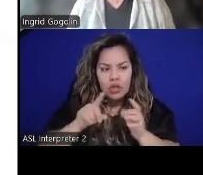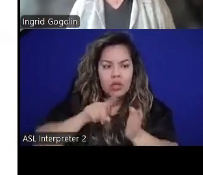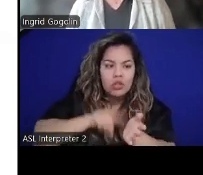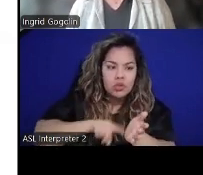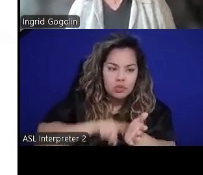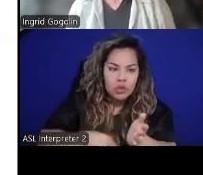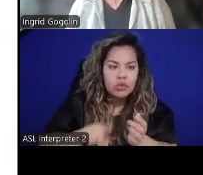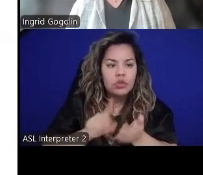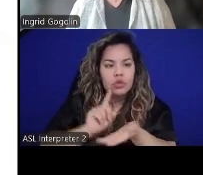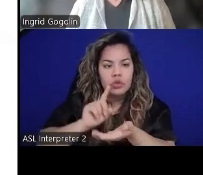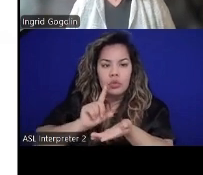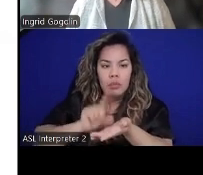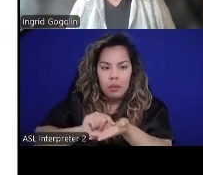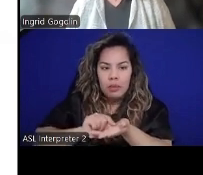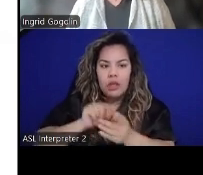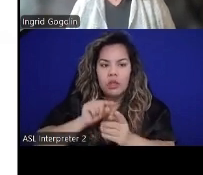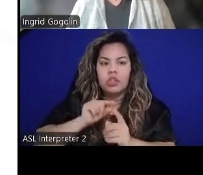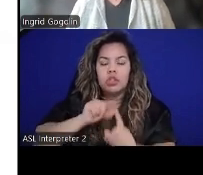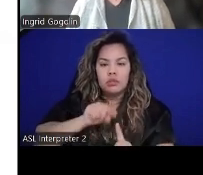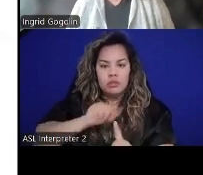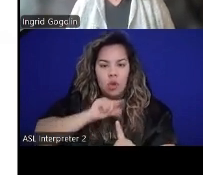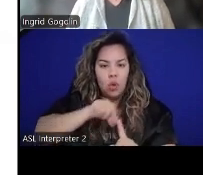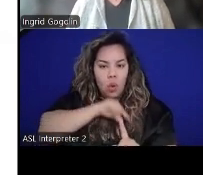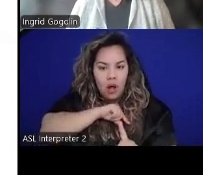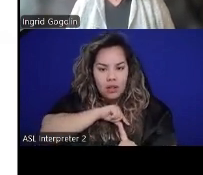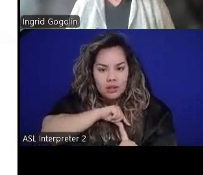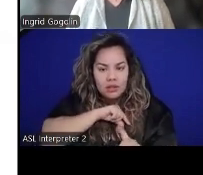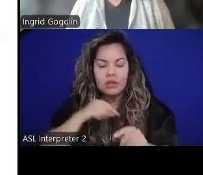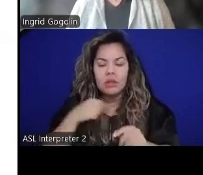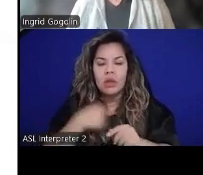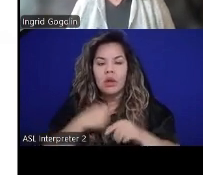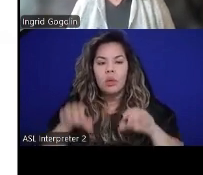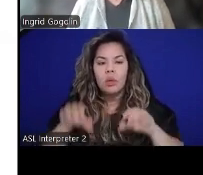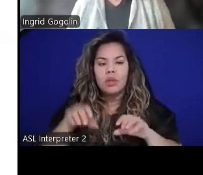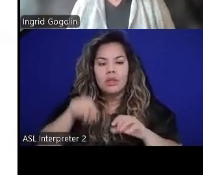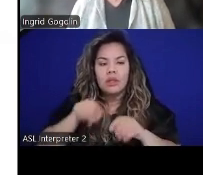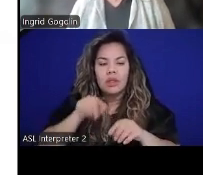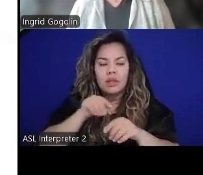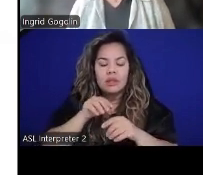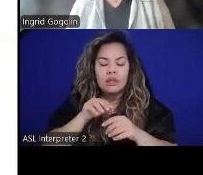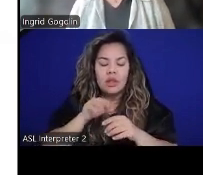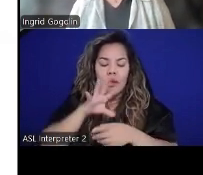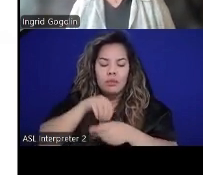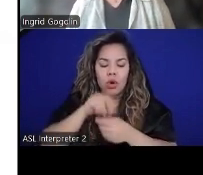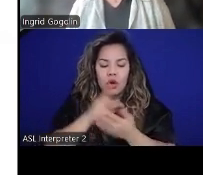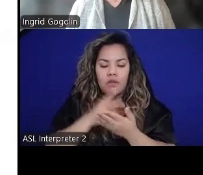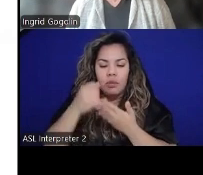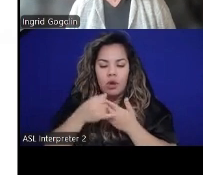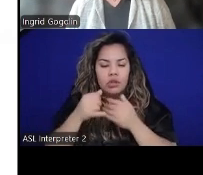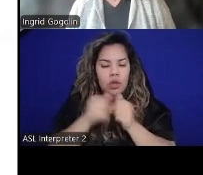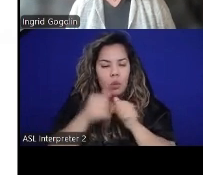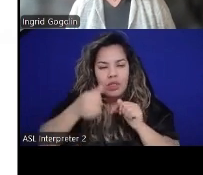publications qualities. We did this in a project with several thousand